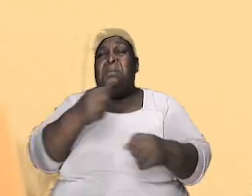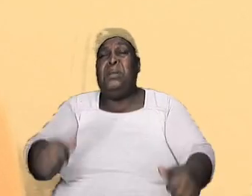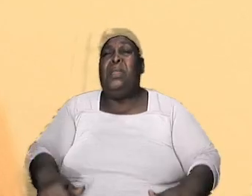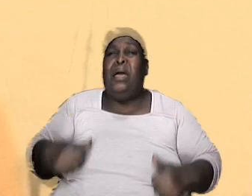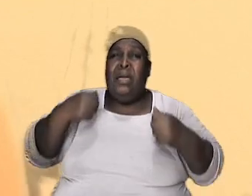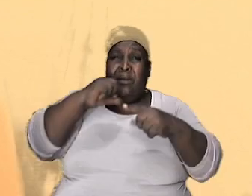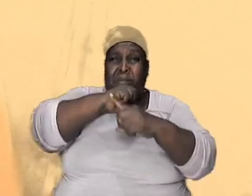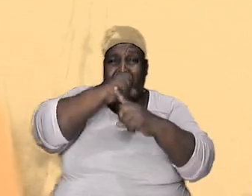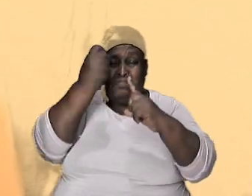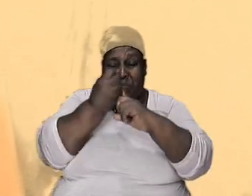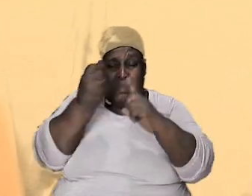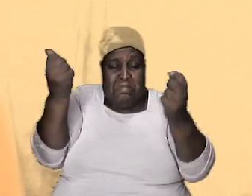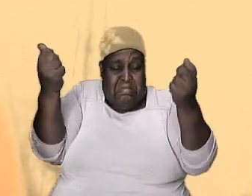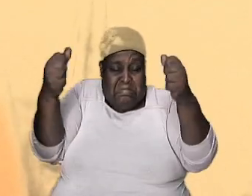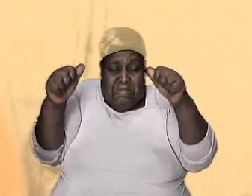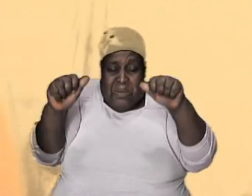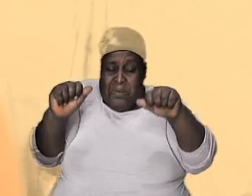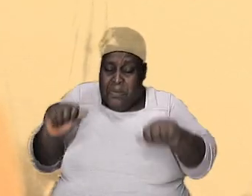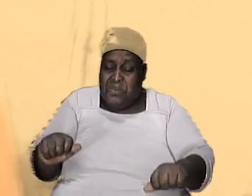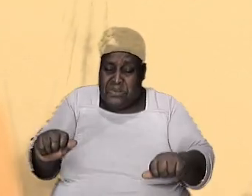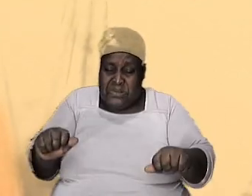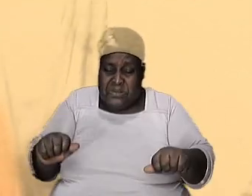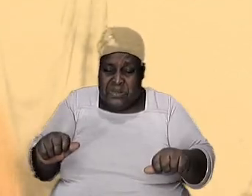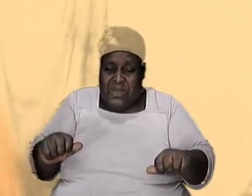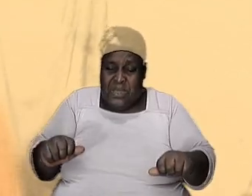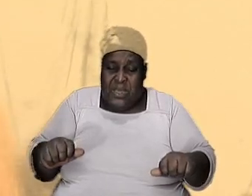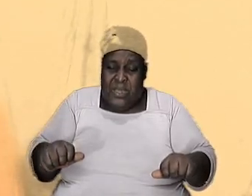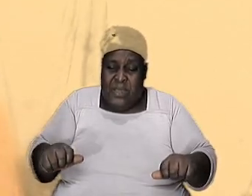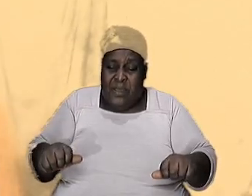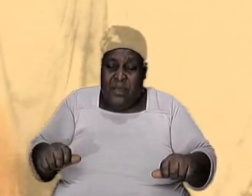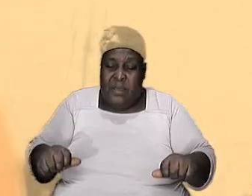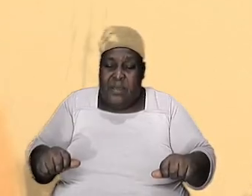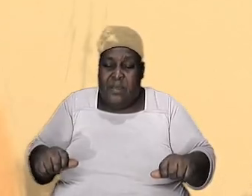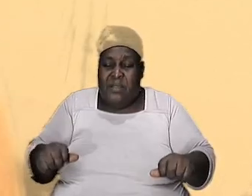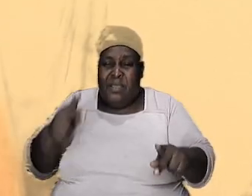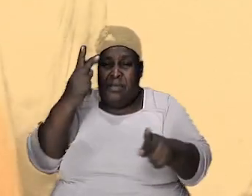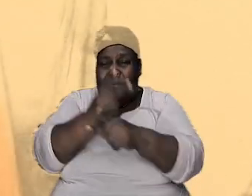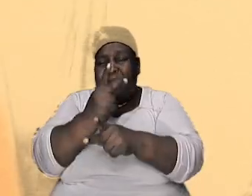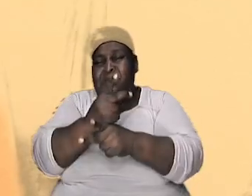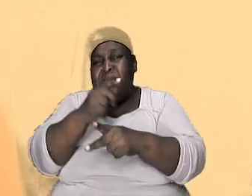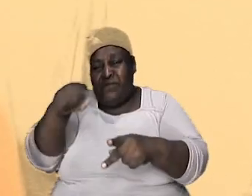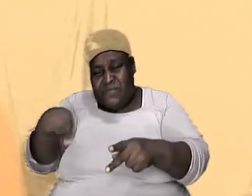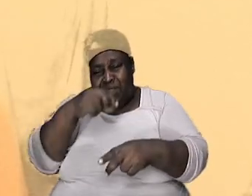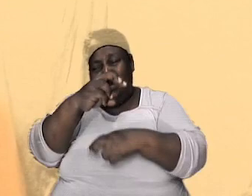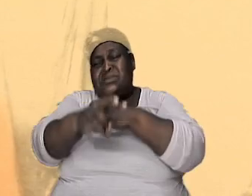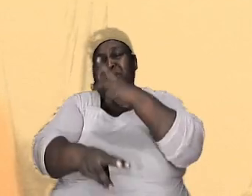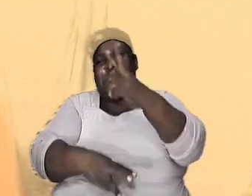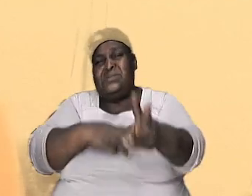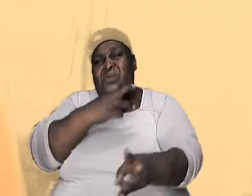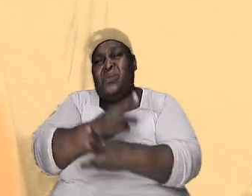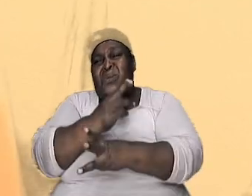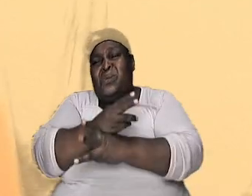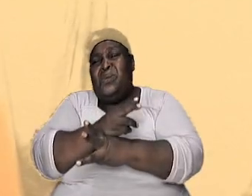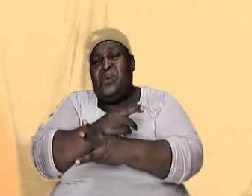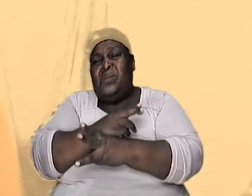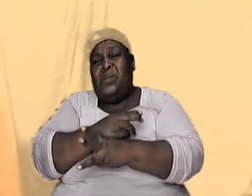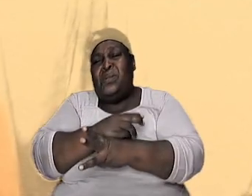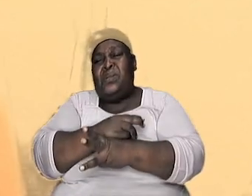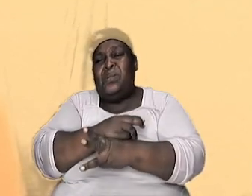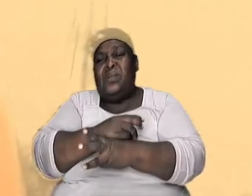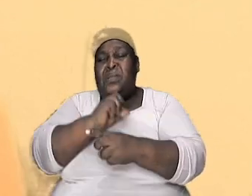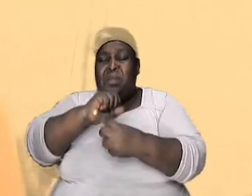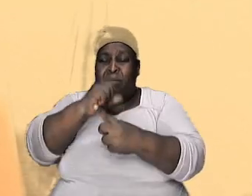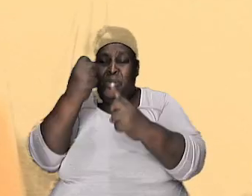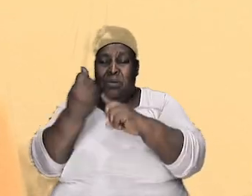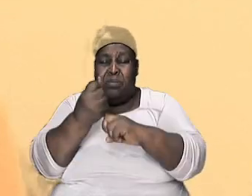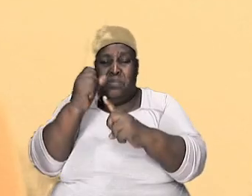and doubts and, you know, the cares of life seem to pull off us. The issues of life